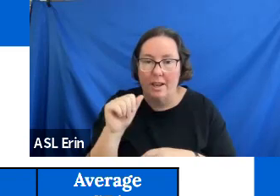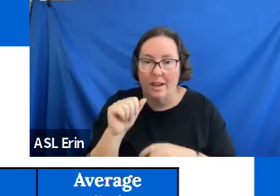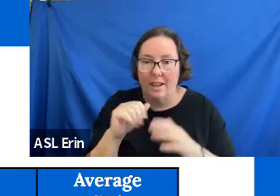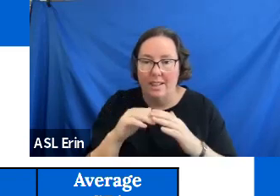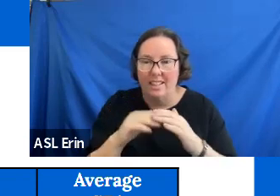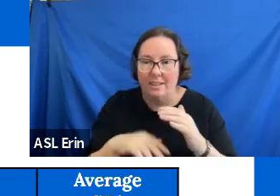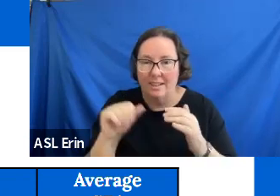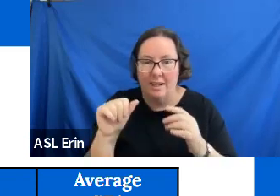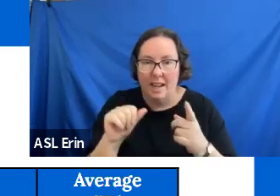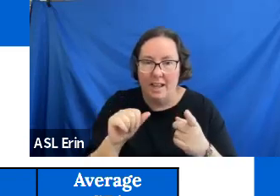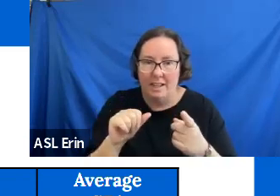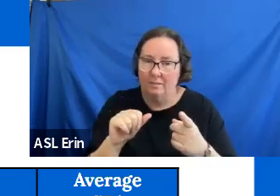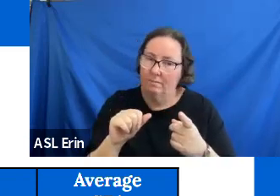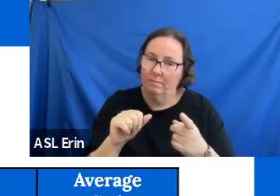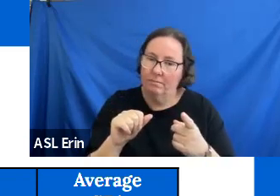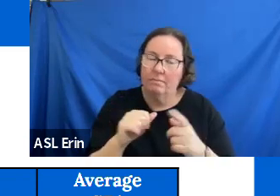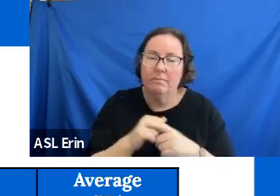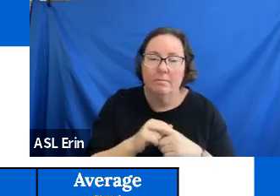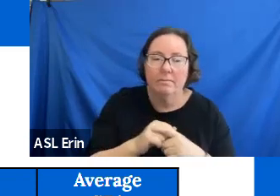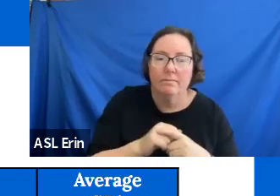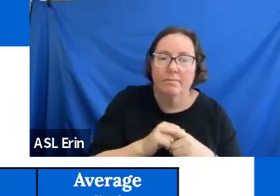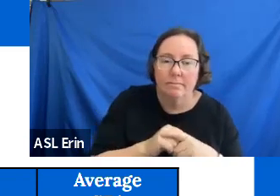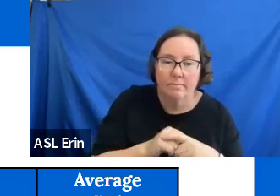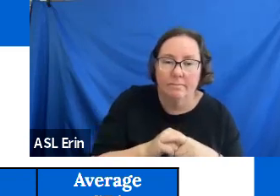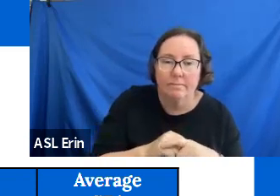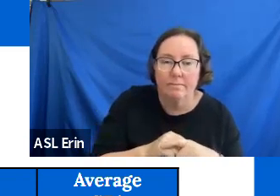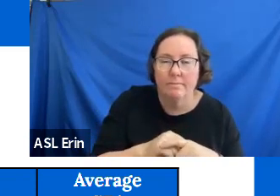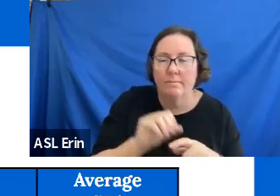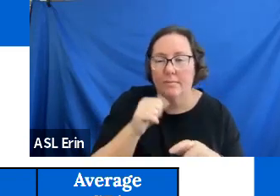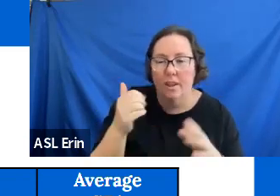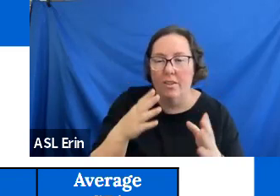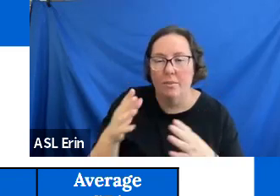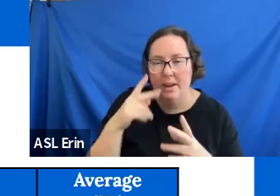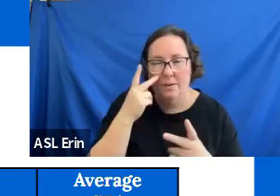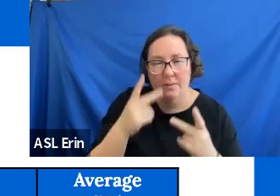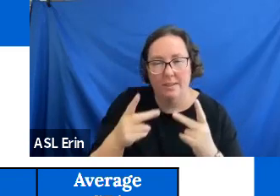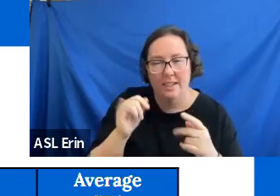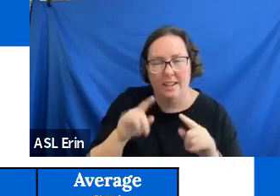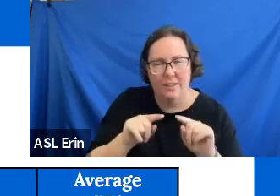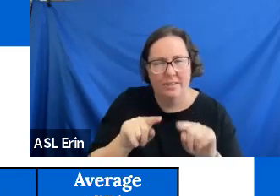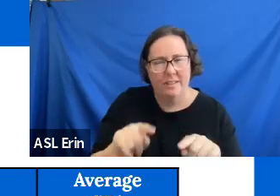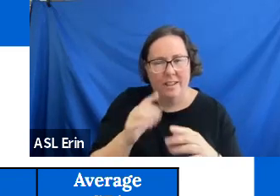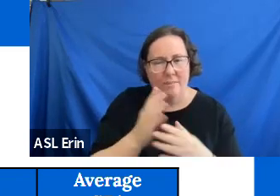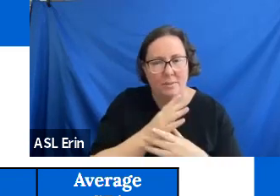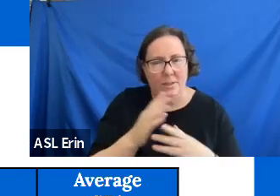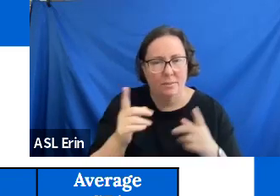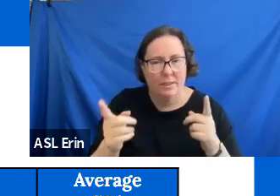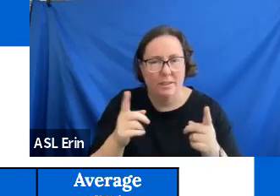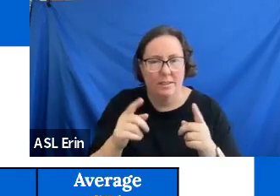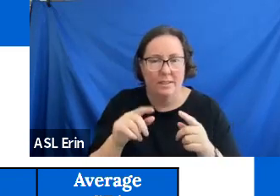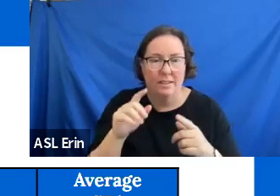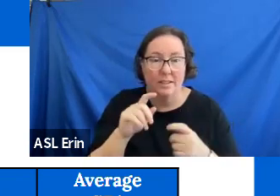A, example, might be another way to see if there is alignment between